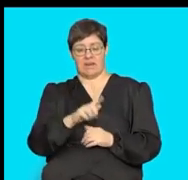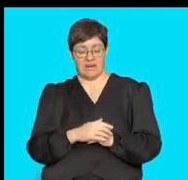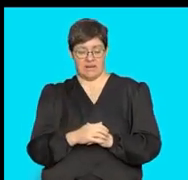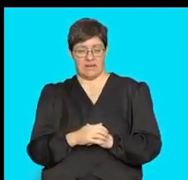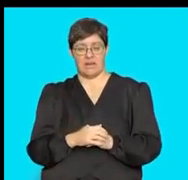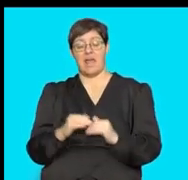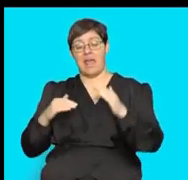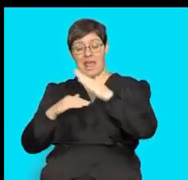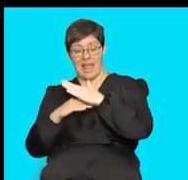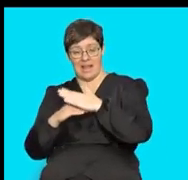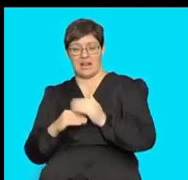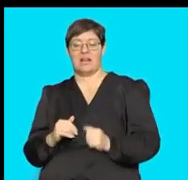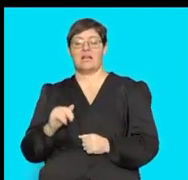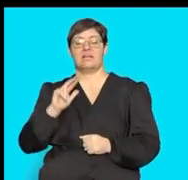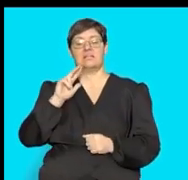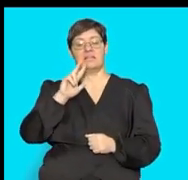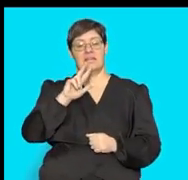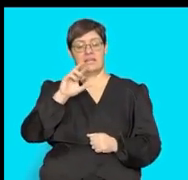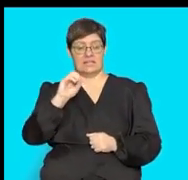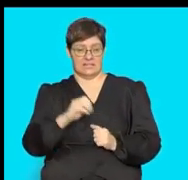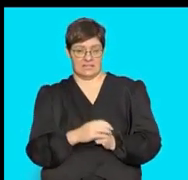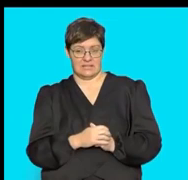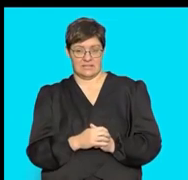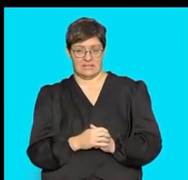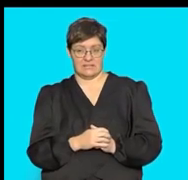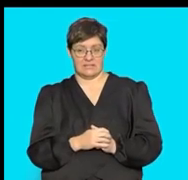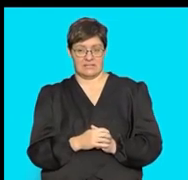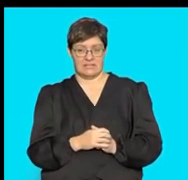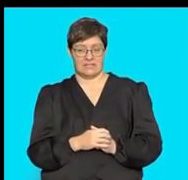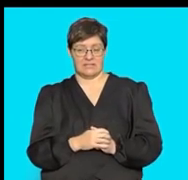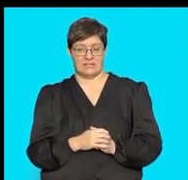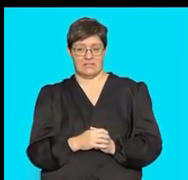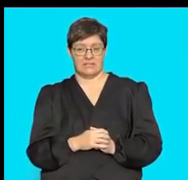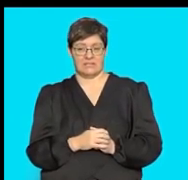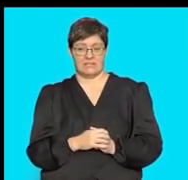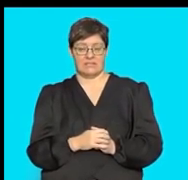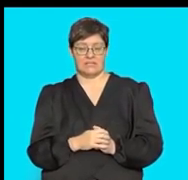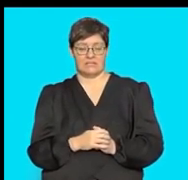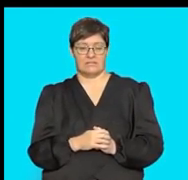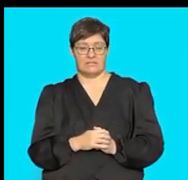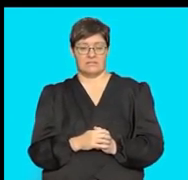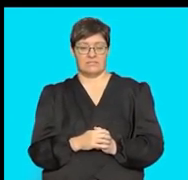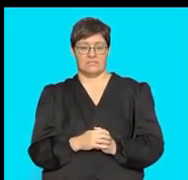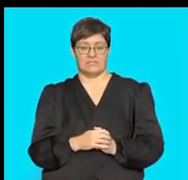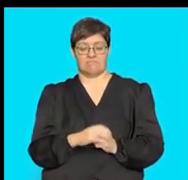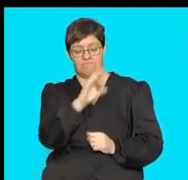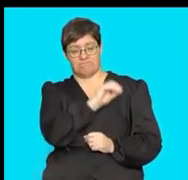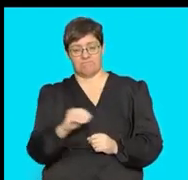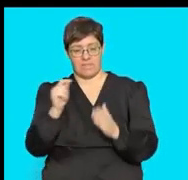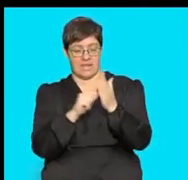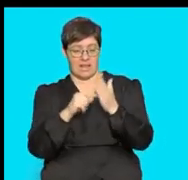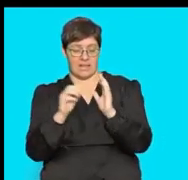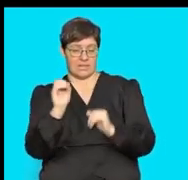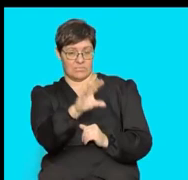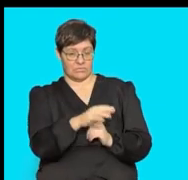7. And our angle, side A, is 80 degrees.